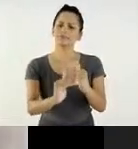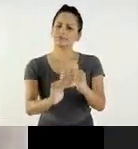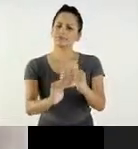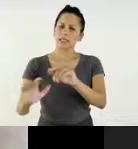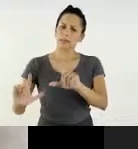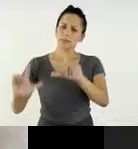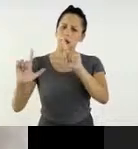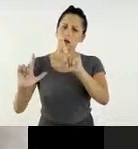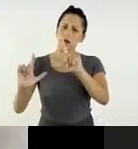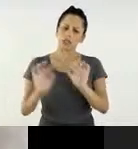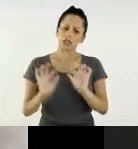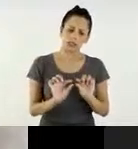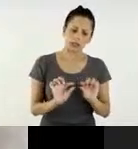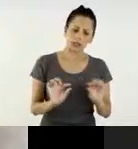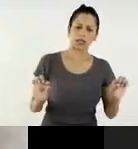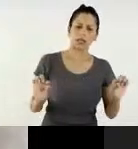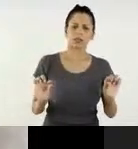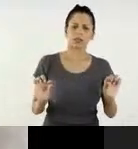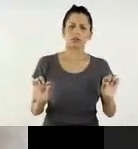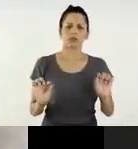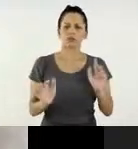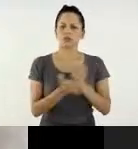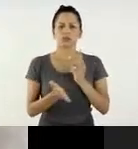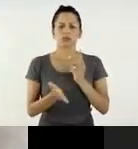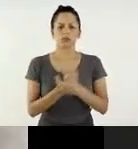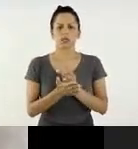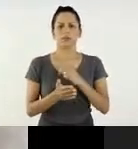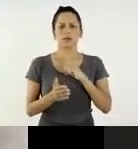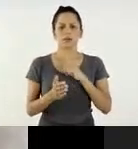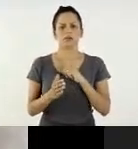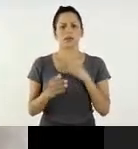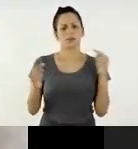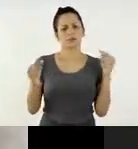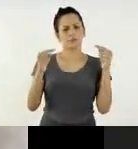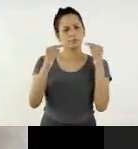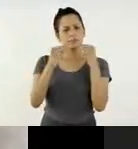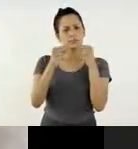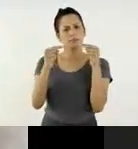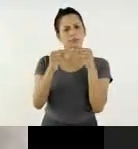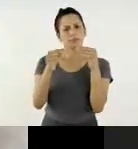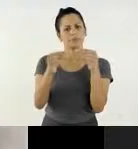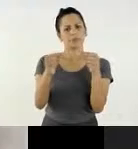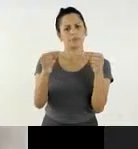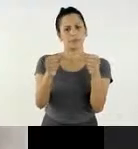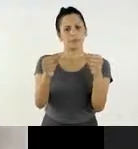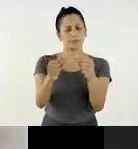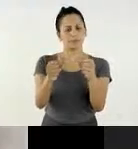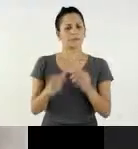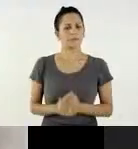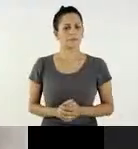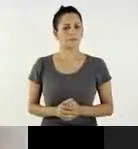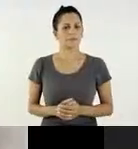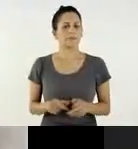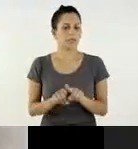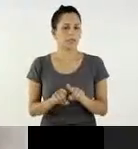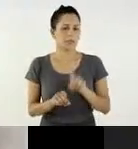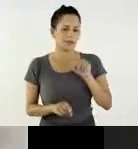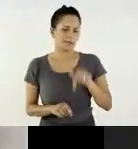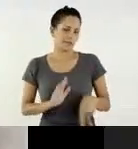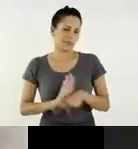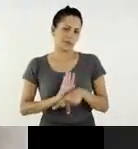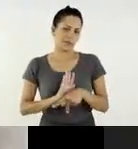of explanation and knowledge making, frankly. I was also thinking formally